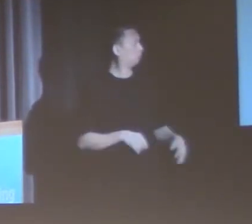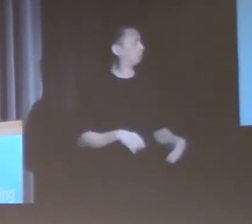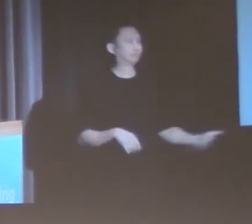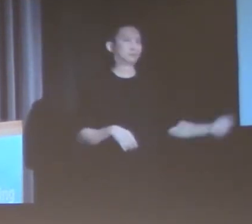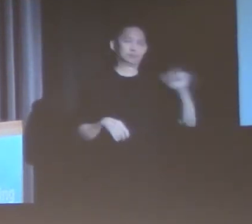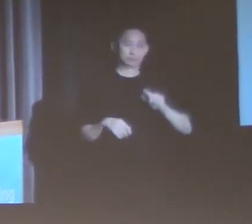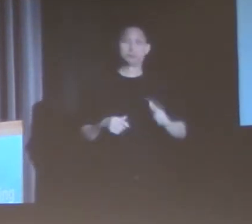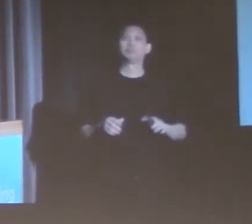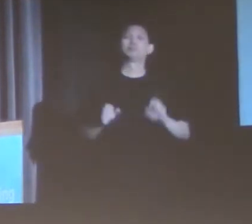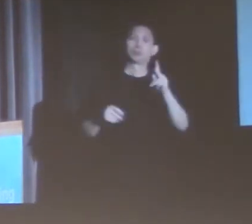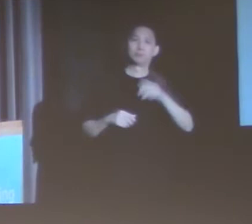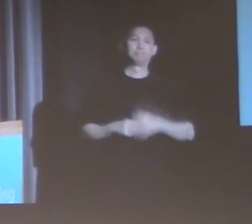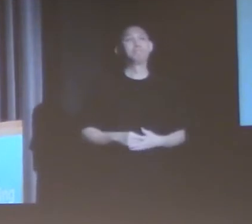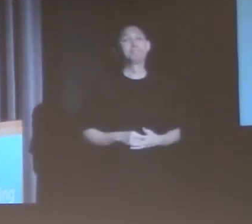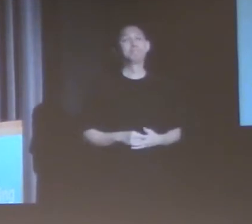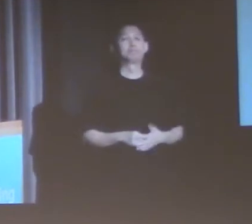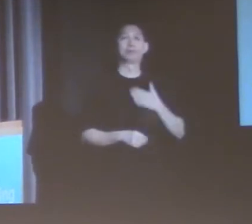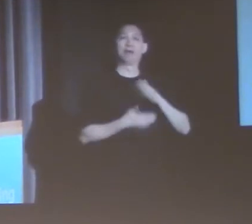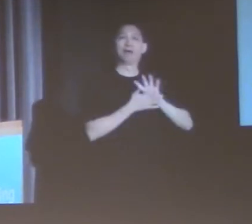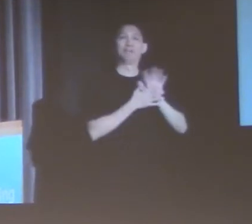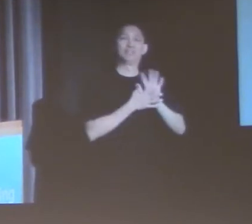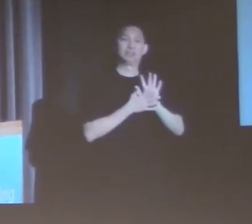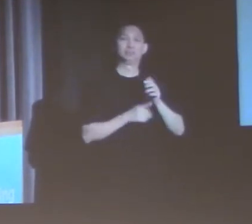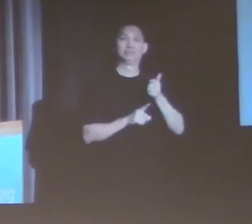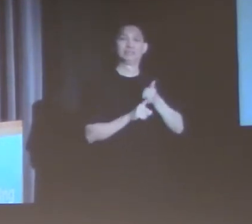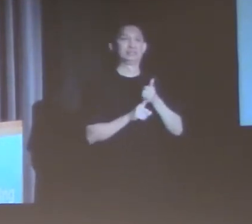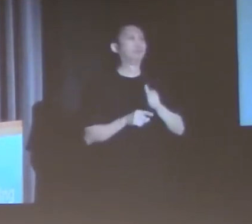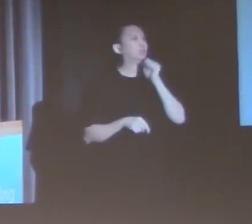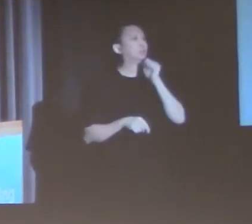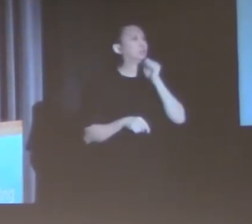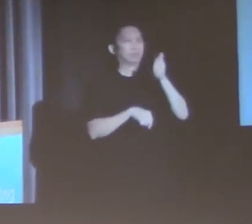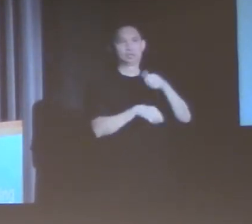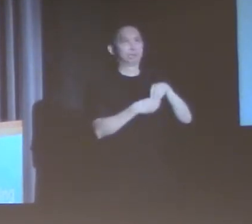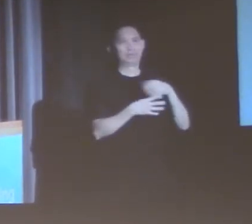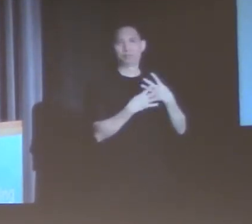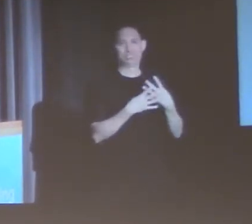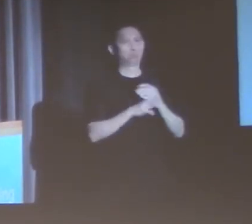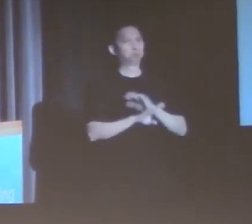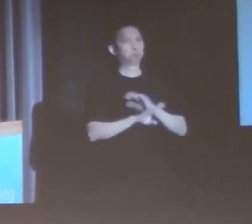Chrystel? No. My film is not set in a prison at all. It's